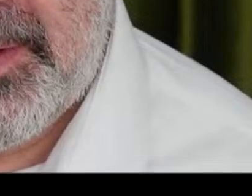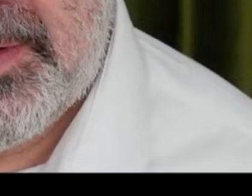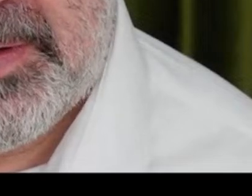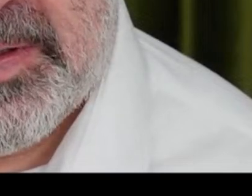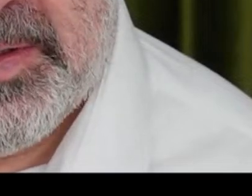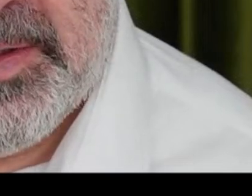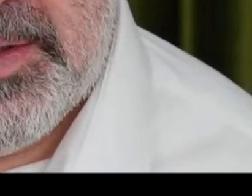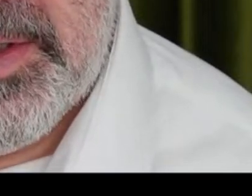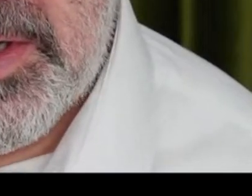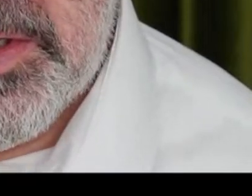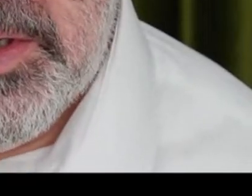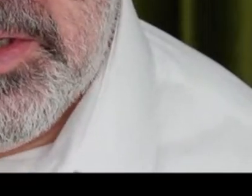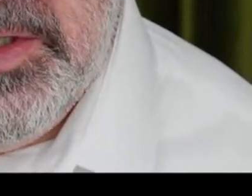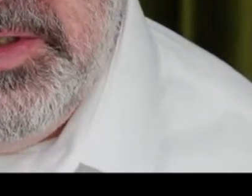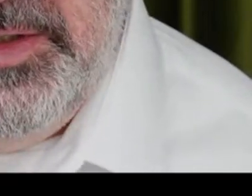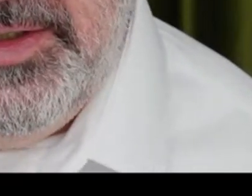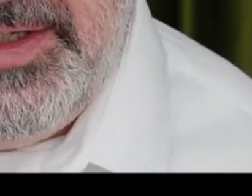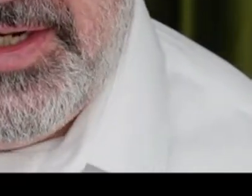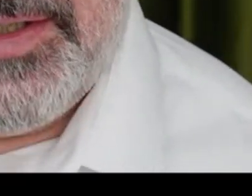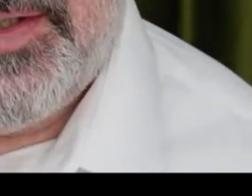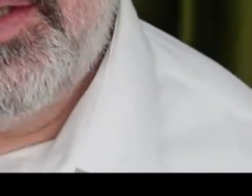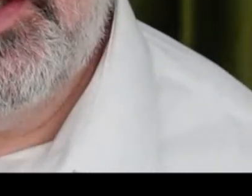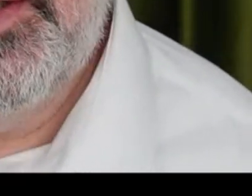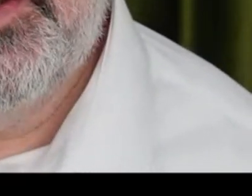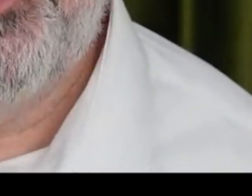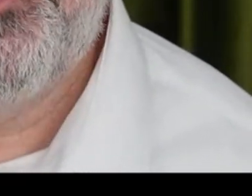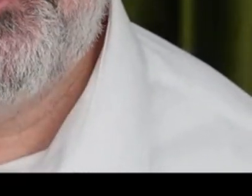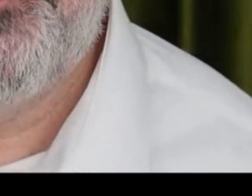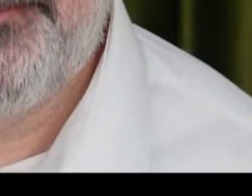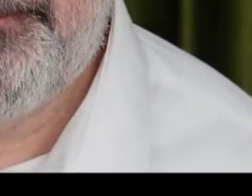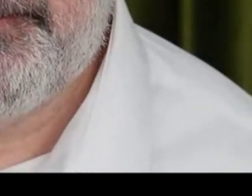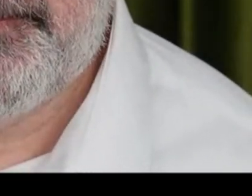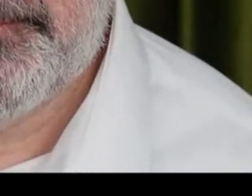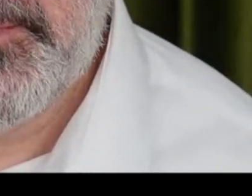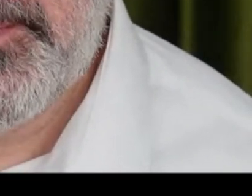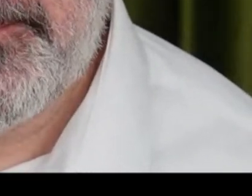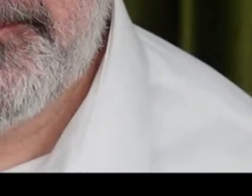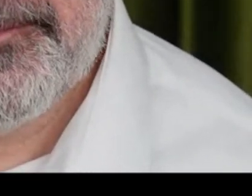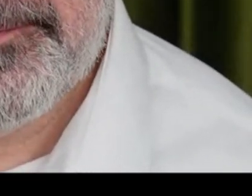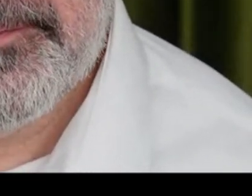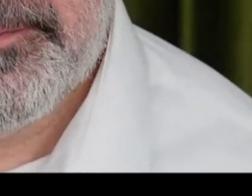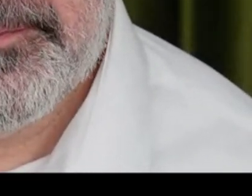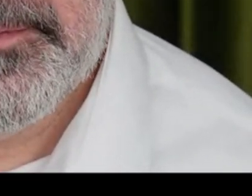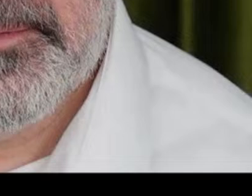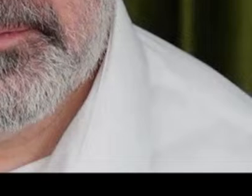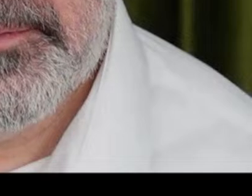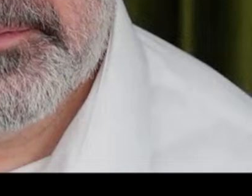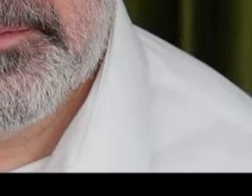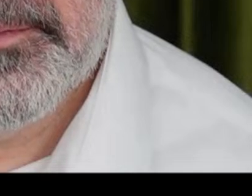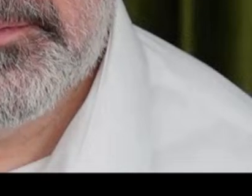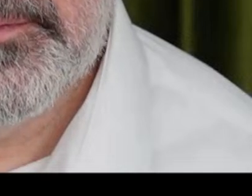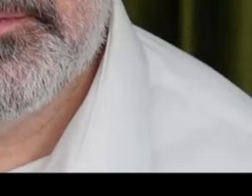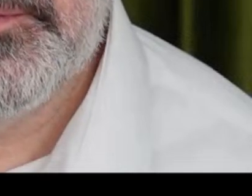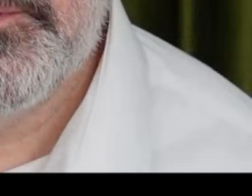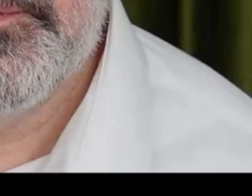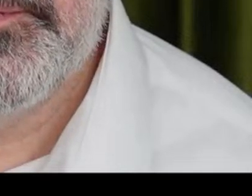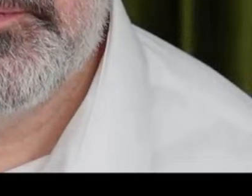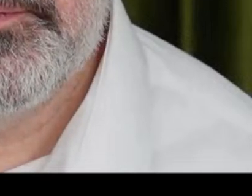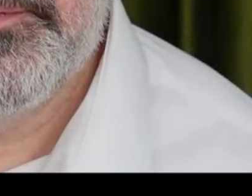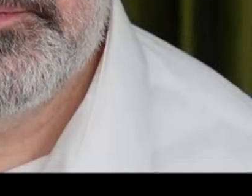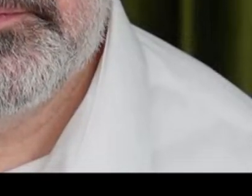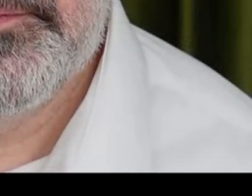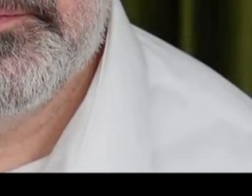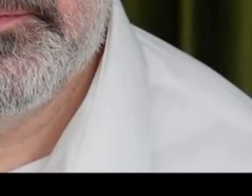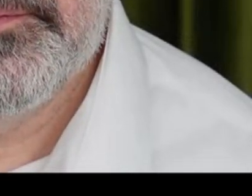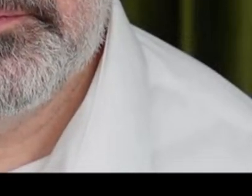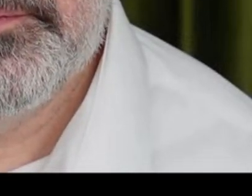hold up the mirror, Starmer, look at yourself. And so should the rest of the woke establishment that's got us here. And on that note,